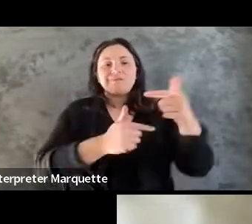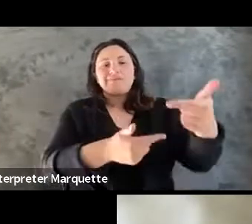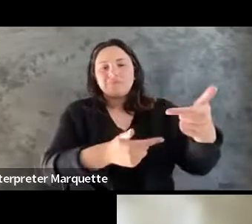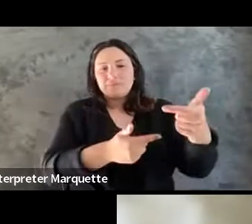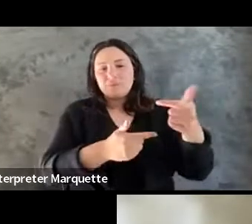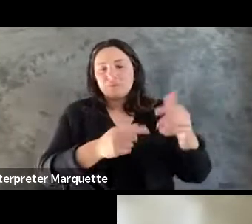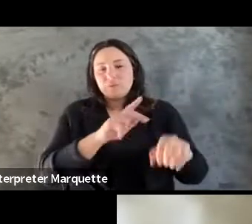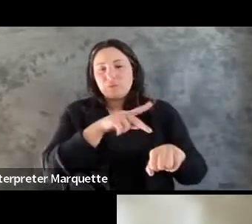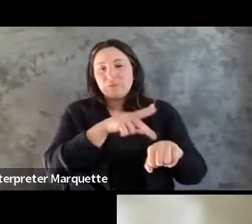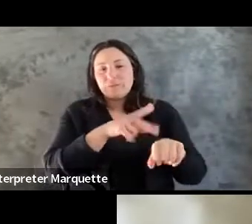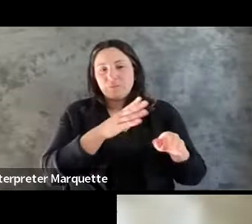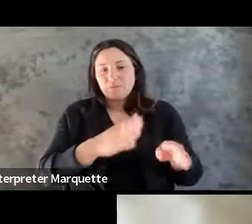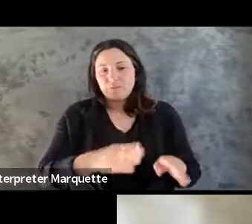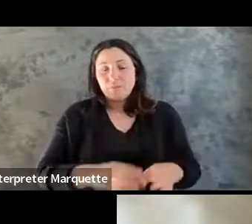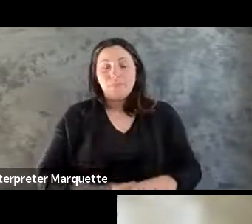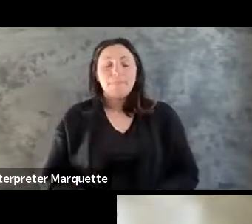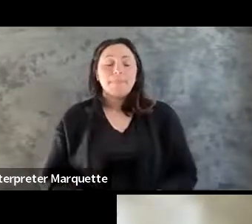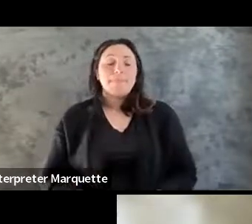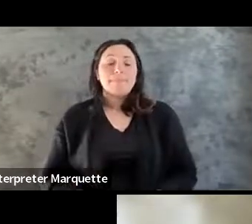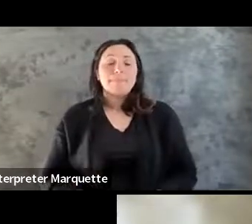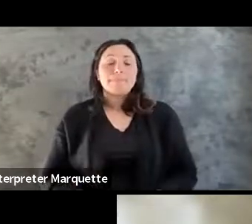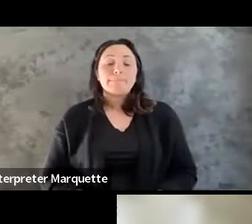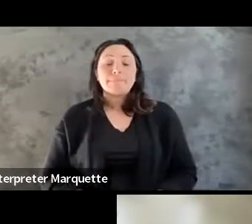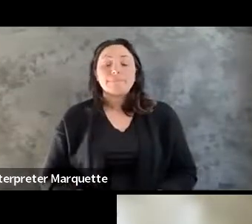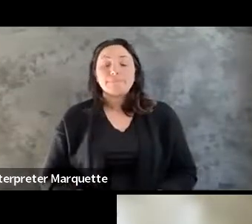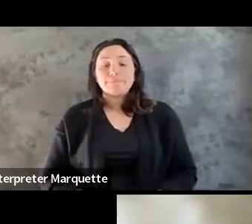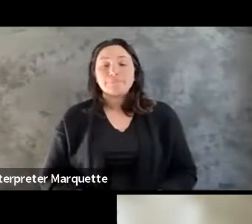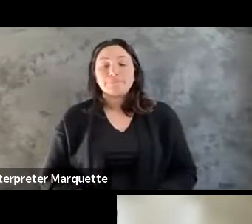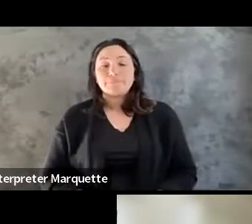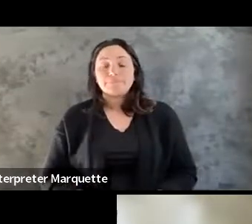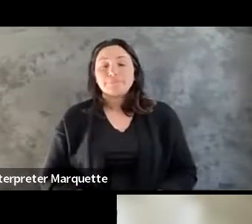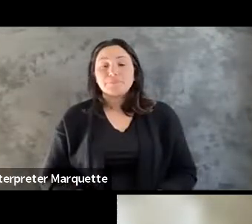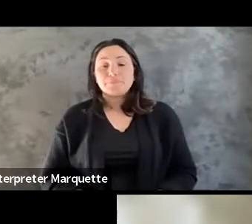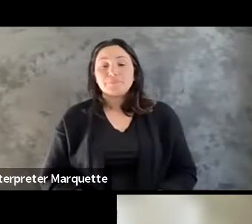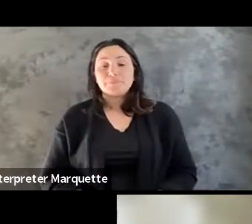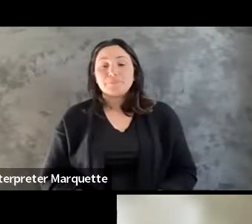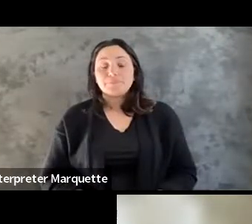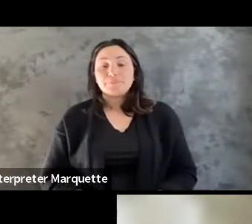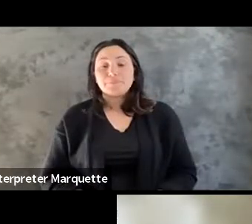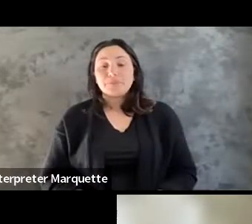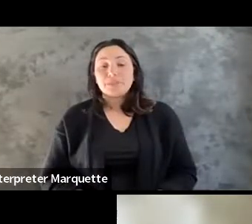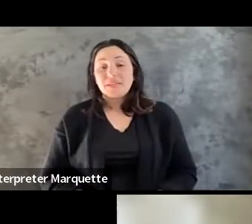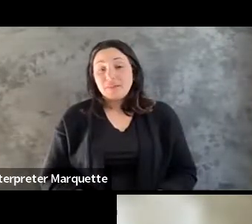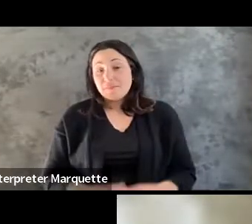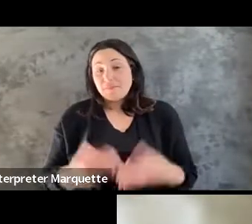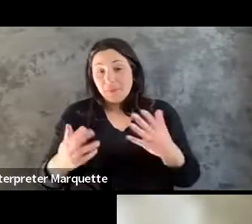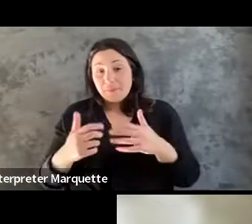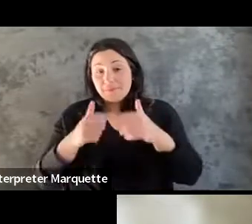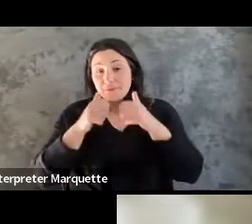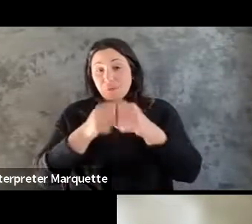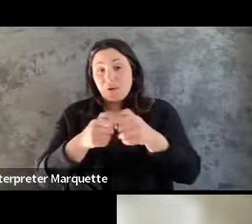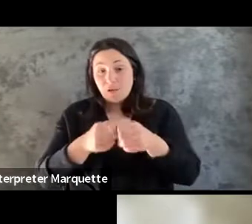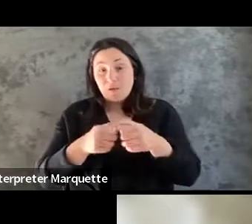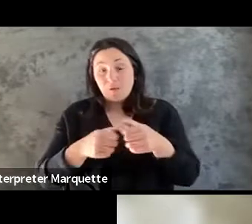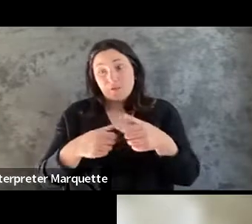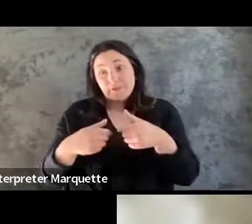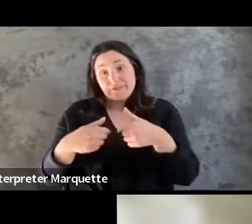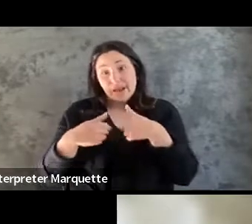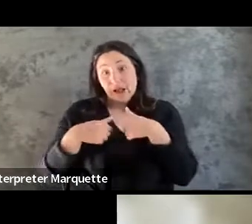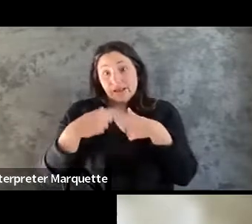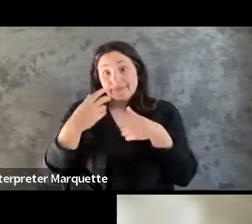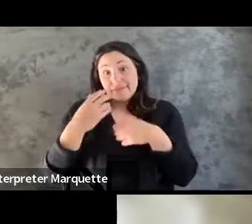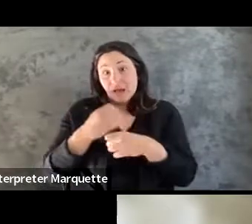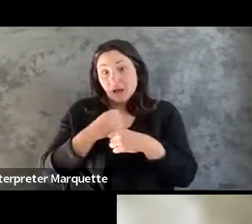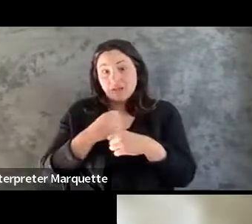all, you probably by now, judging by the number of text messages and emails that I've received, you've seen